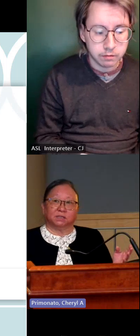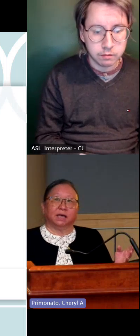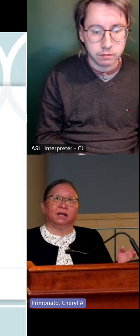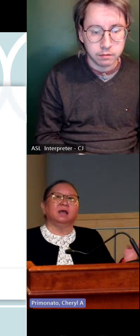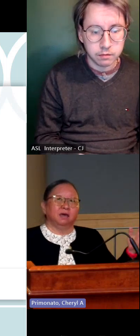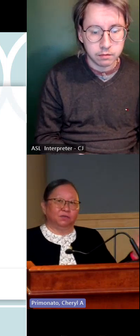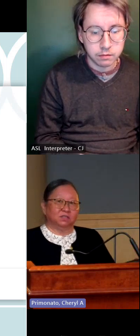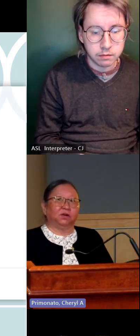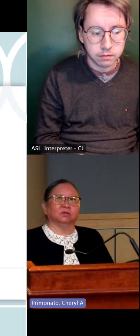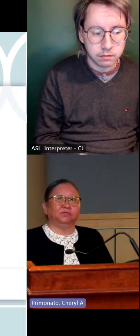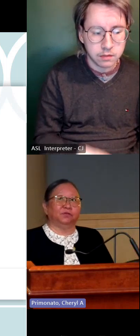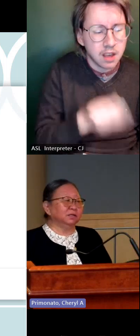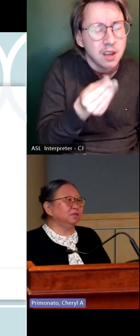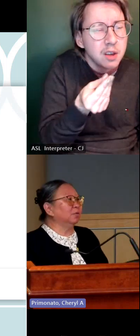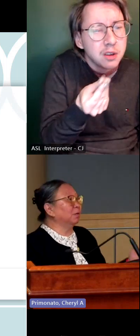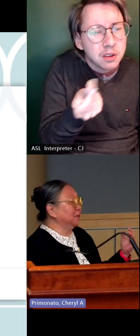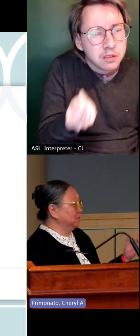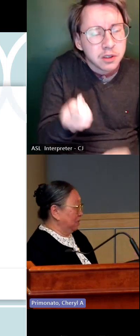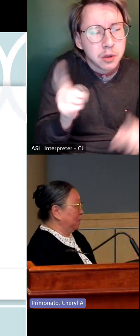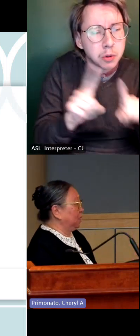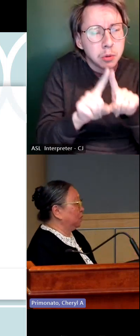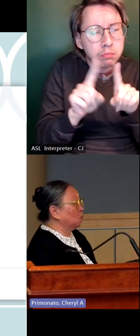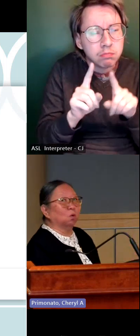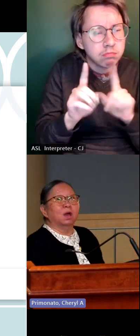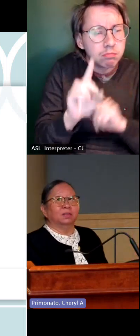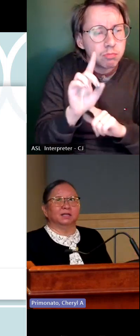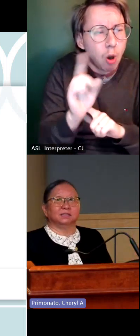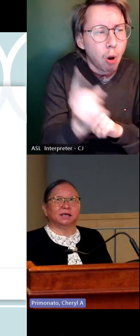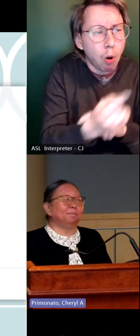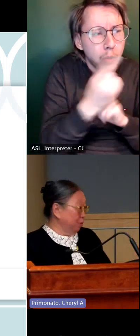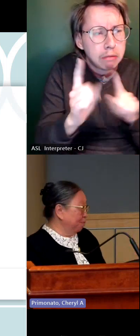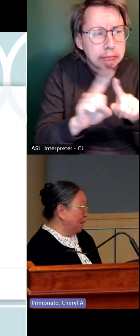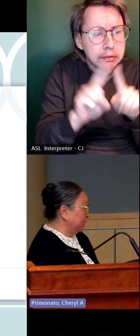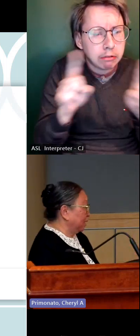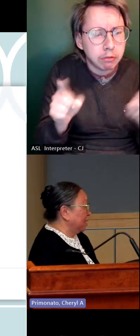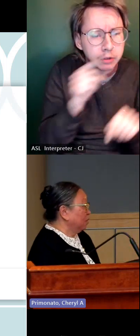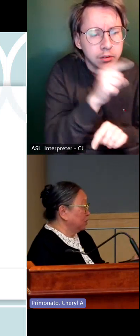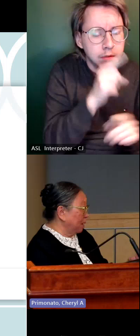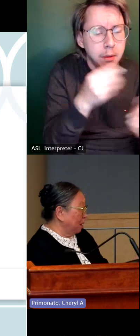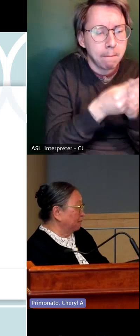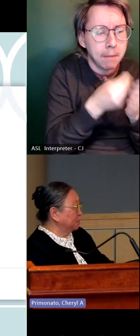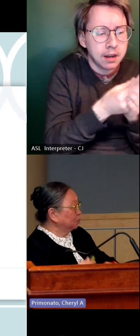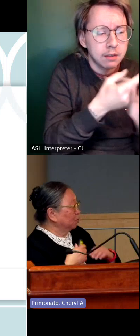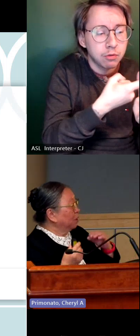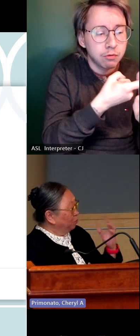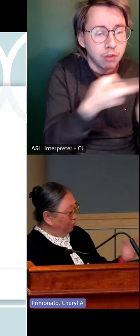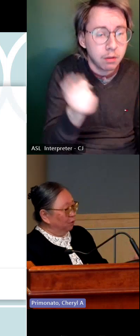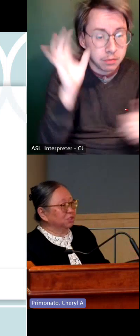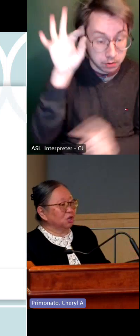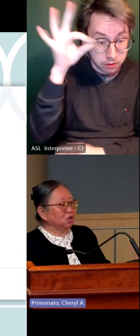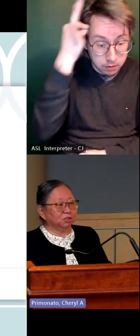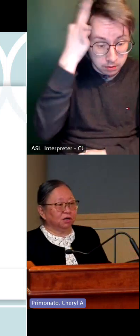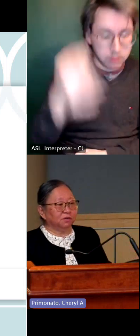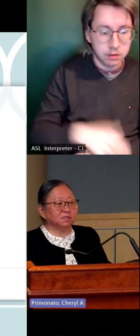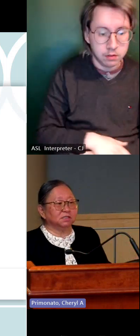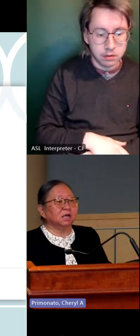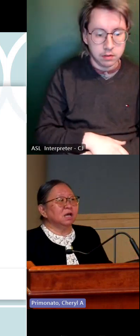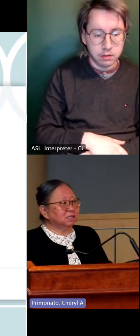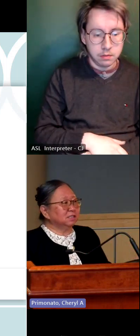differences. Once again, if it's federally funded, there will be a DBE goal that is set per project, which my office will review the